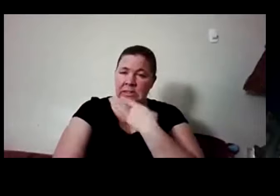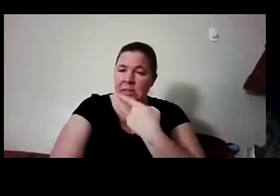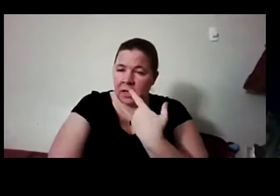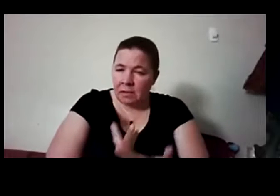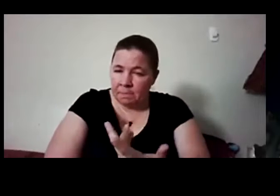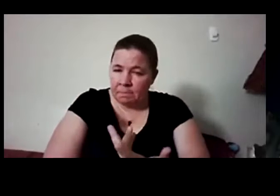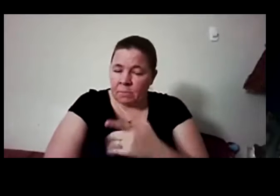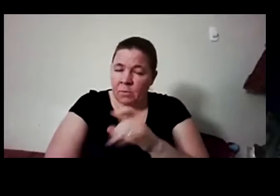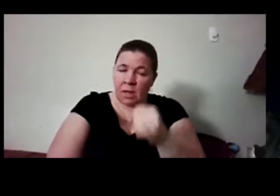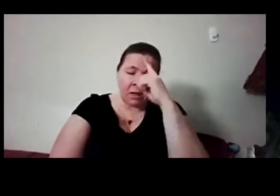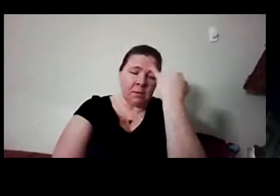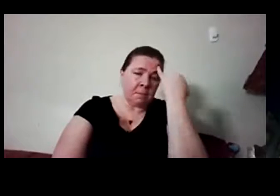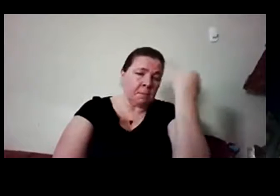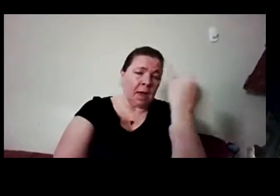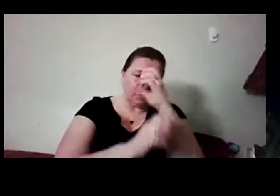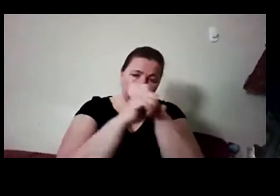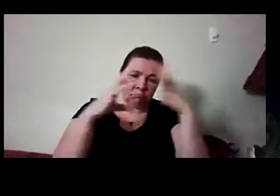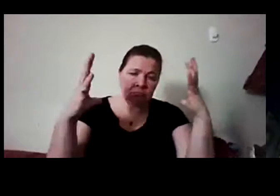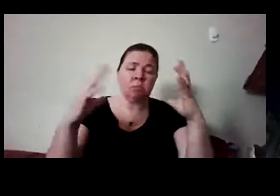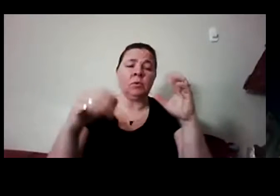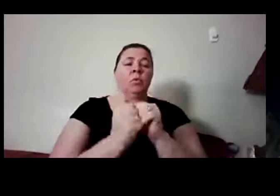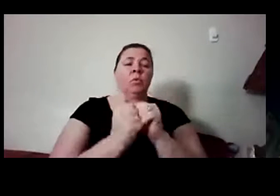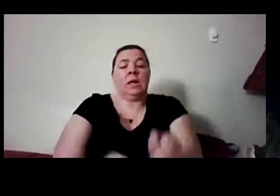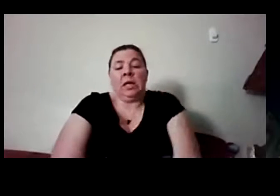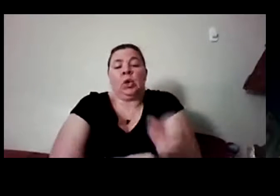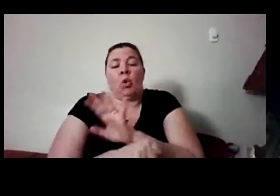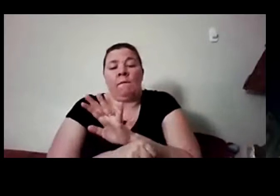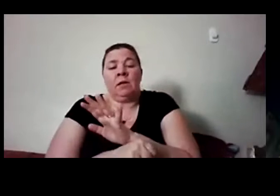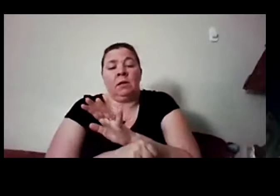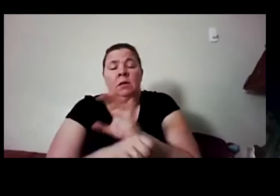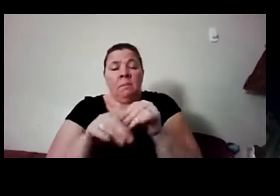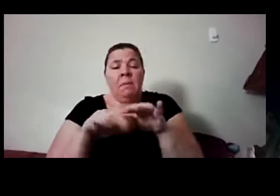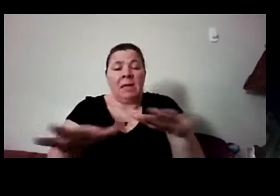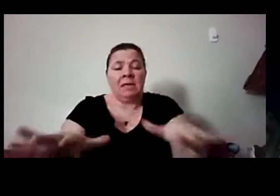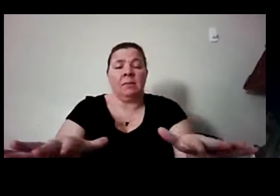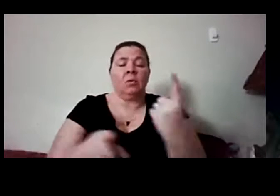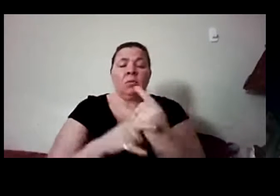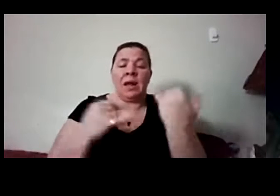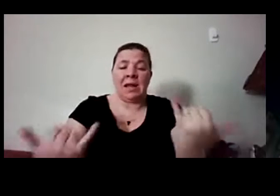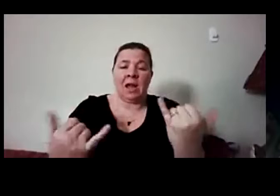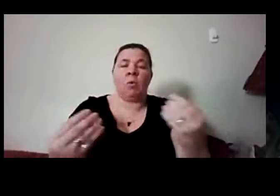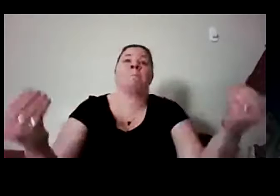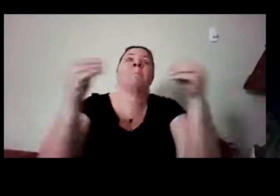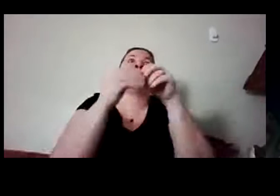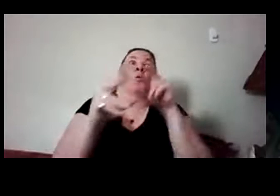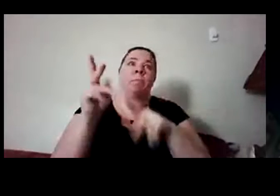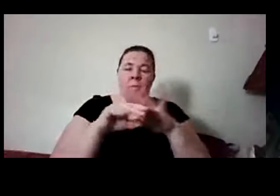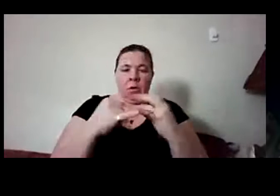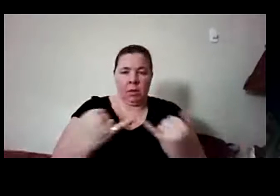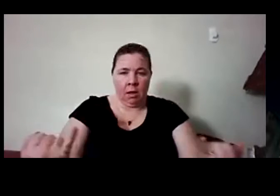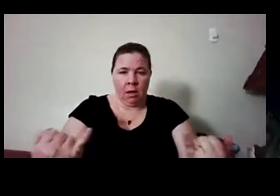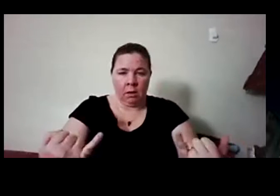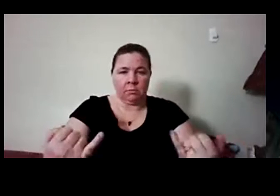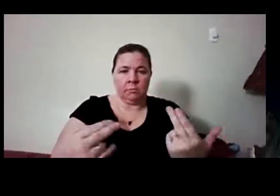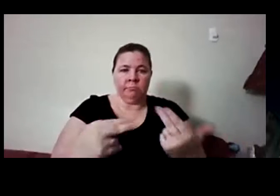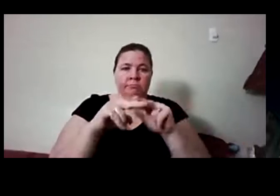you can imagine today with COVID-19, how many people are online? Way more than that, right? You can